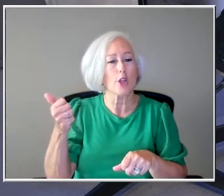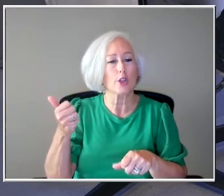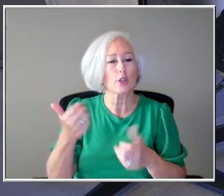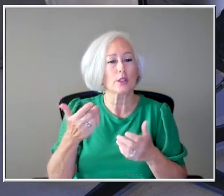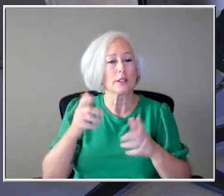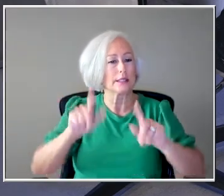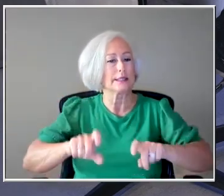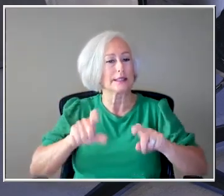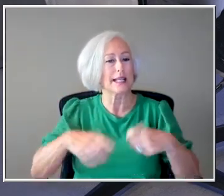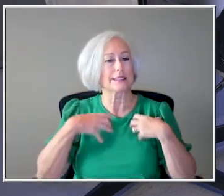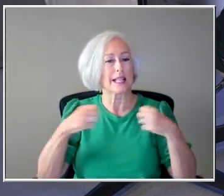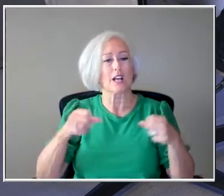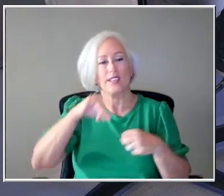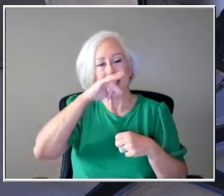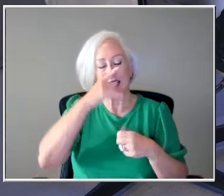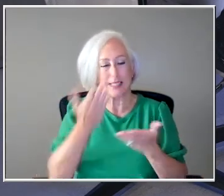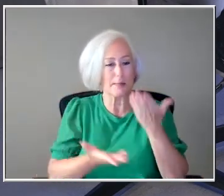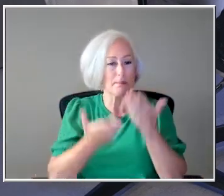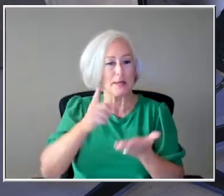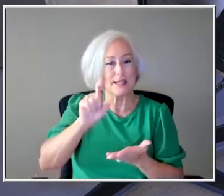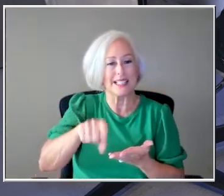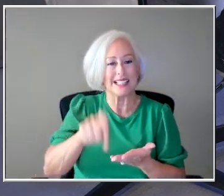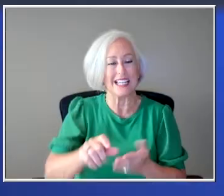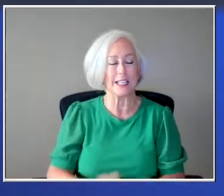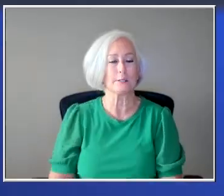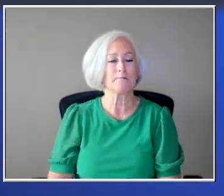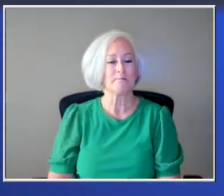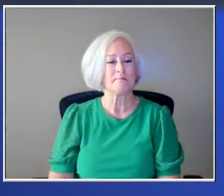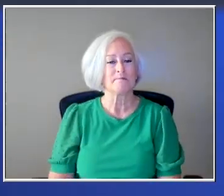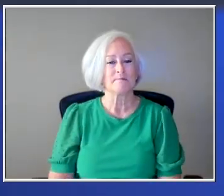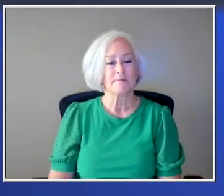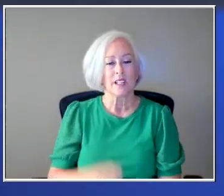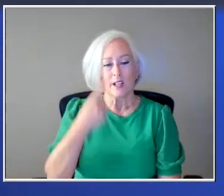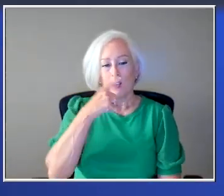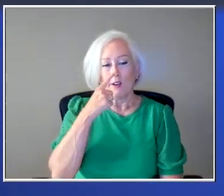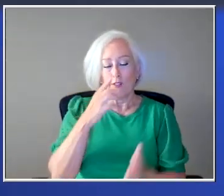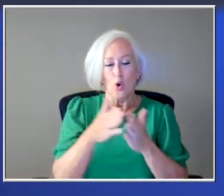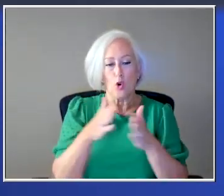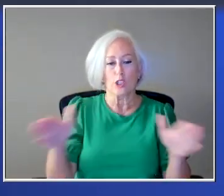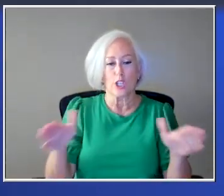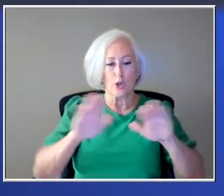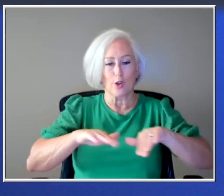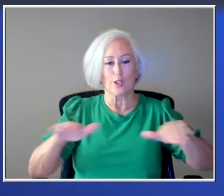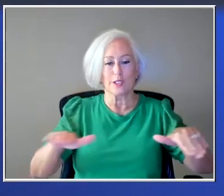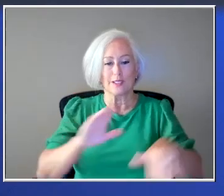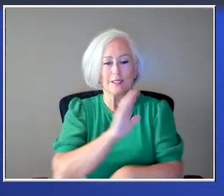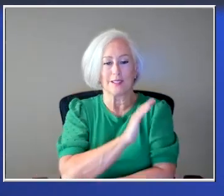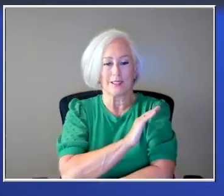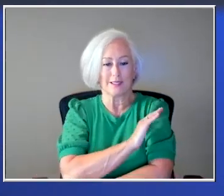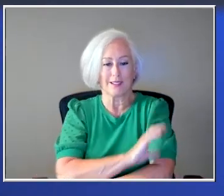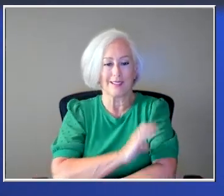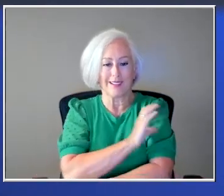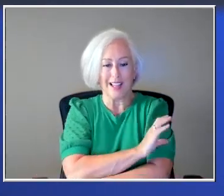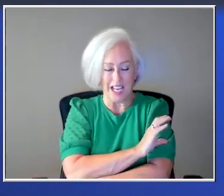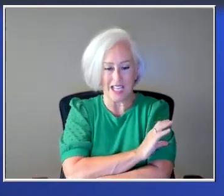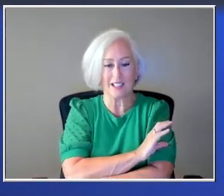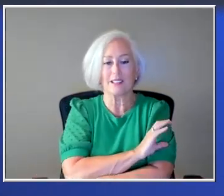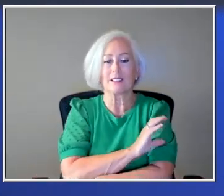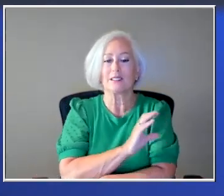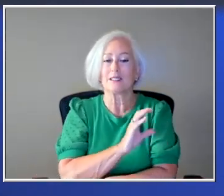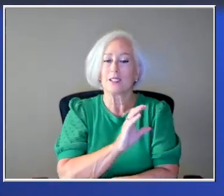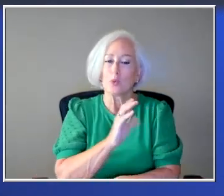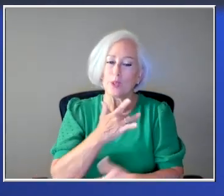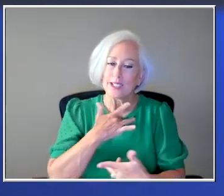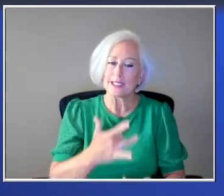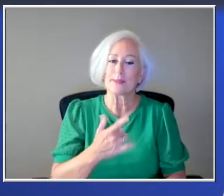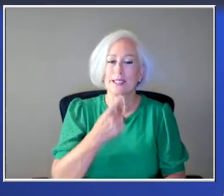In general, in a general pediatrics clinic, we like to go with the idea that you have to have some other sign that